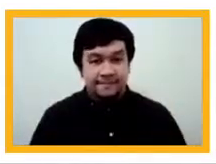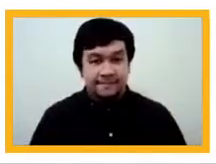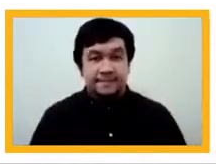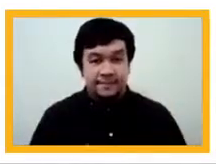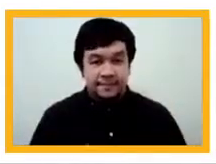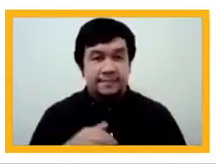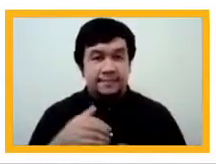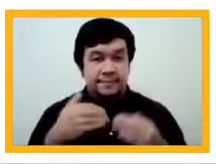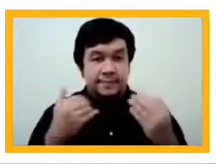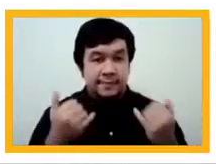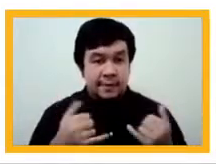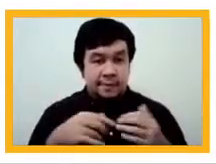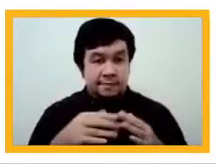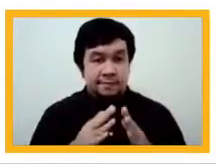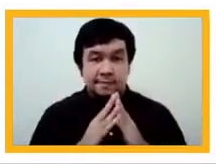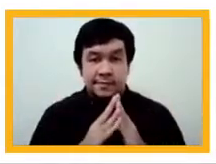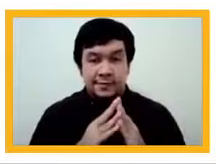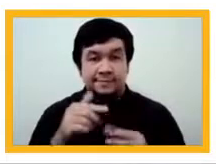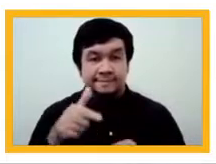Can you see?